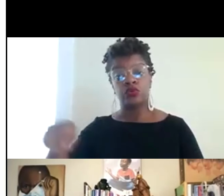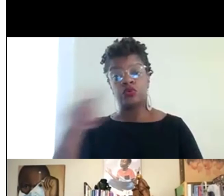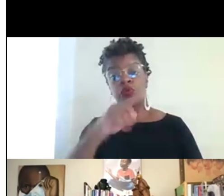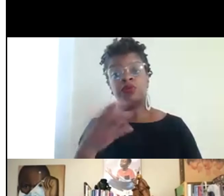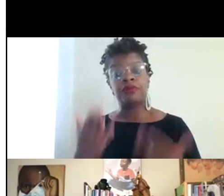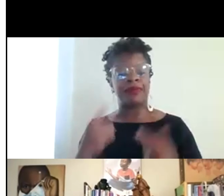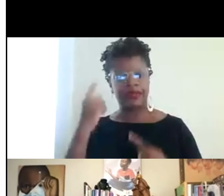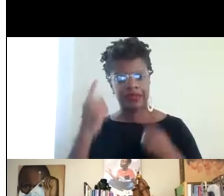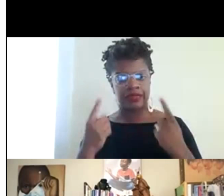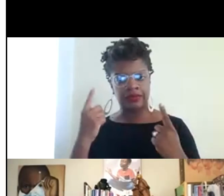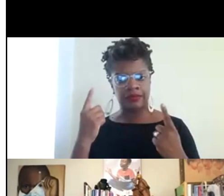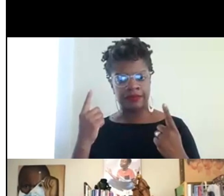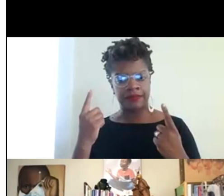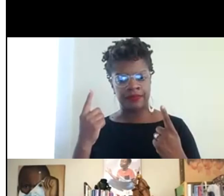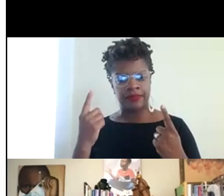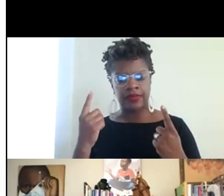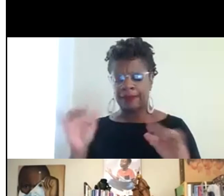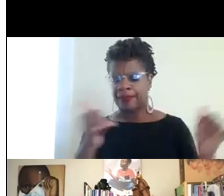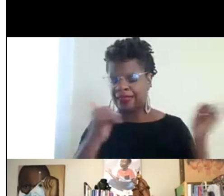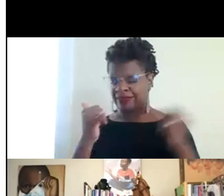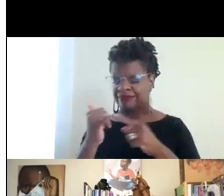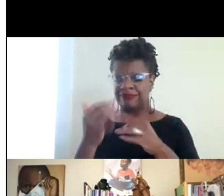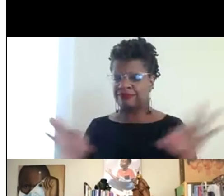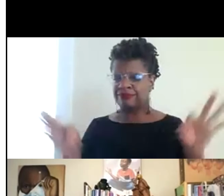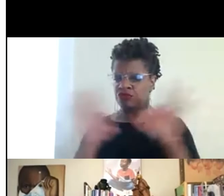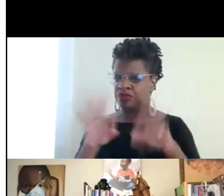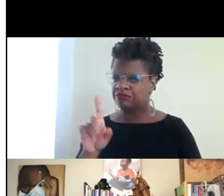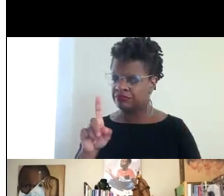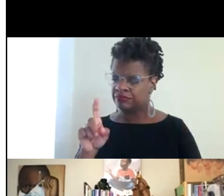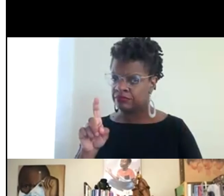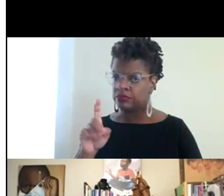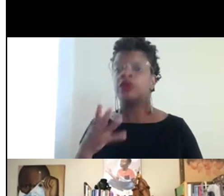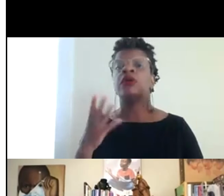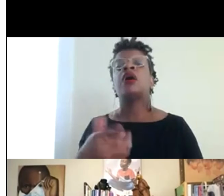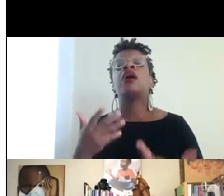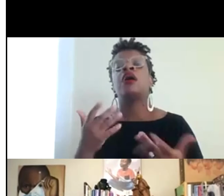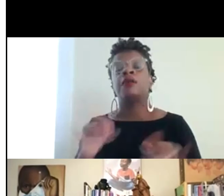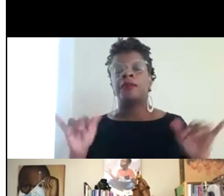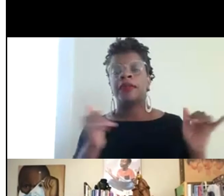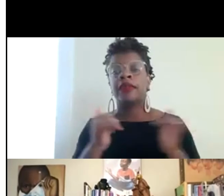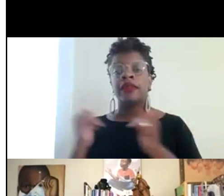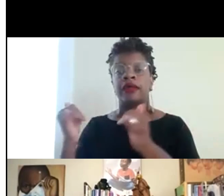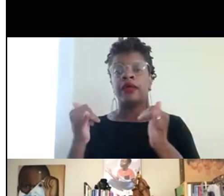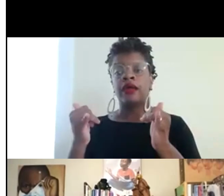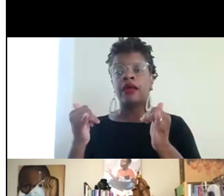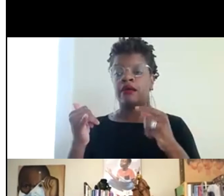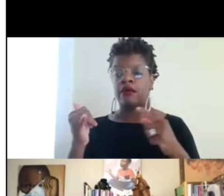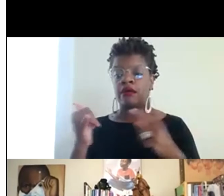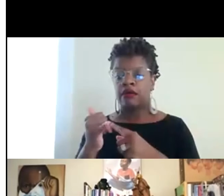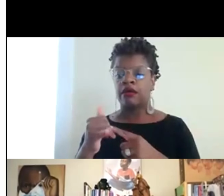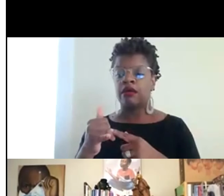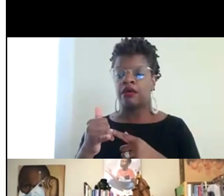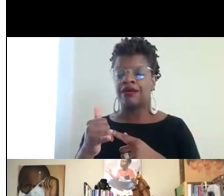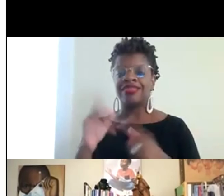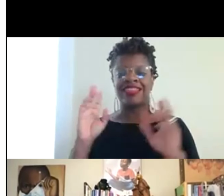have questions about the power of play, that when we answer the question, what's play got